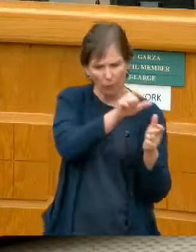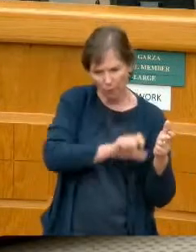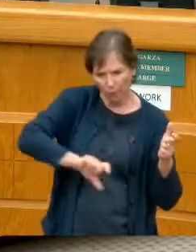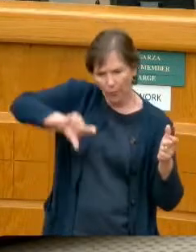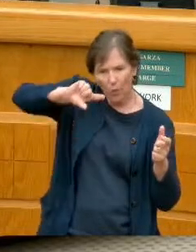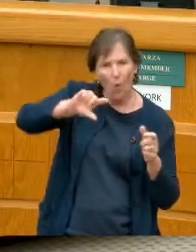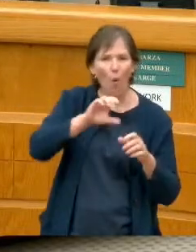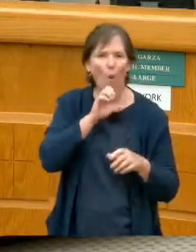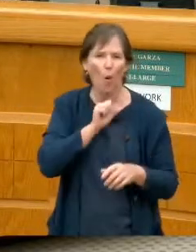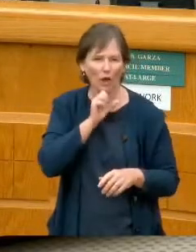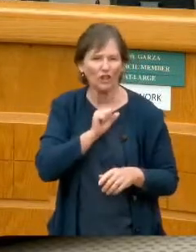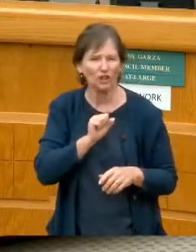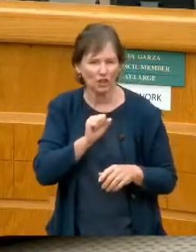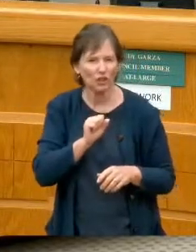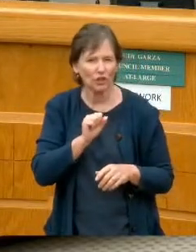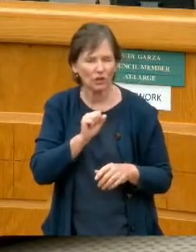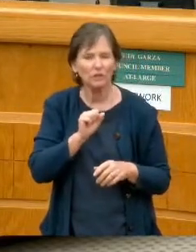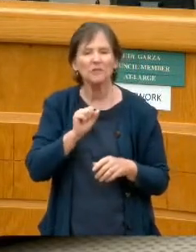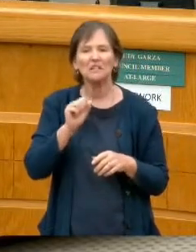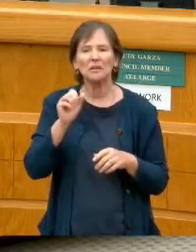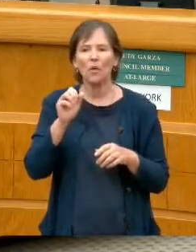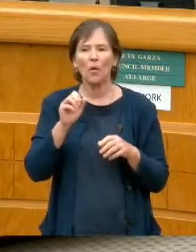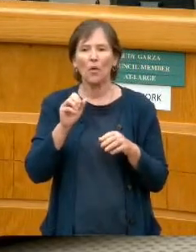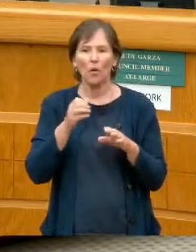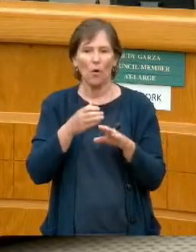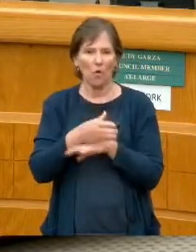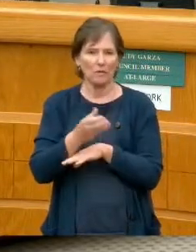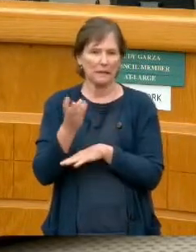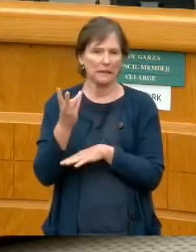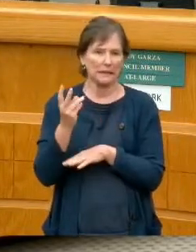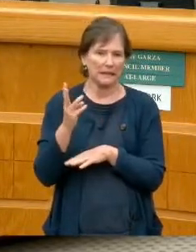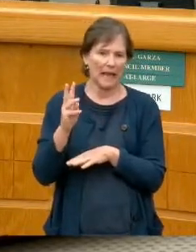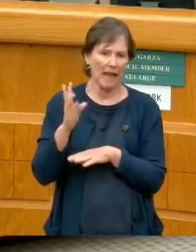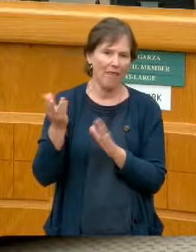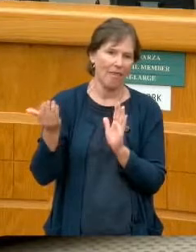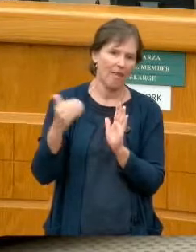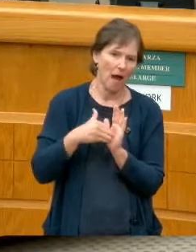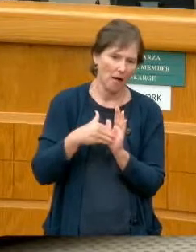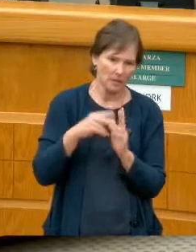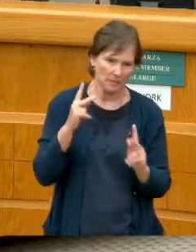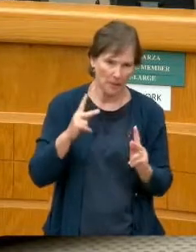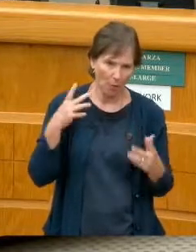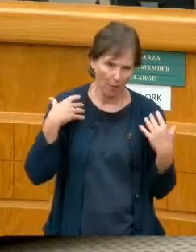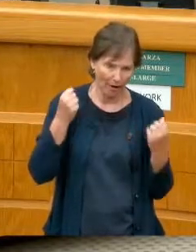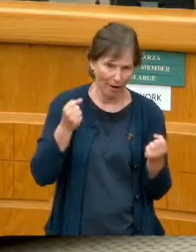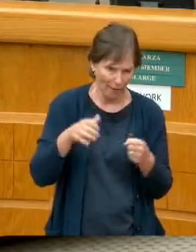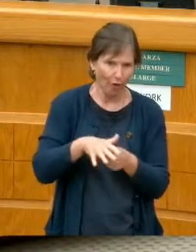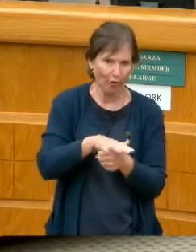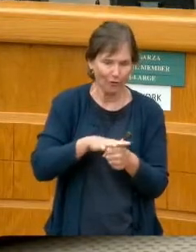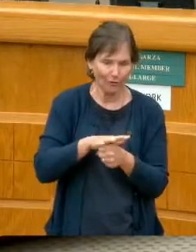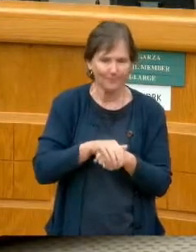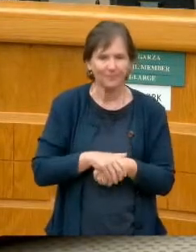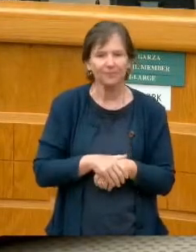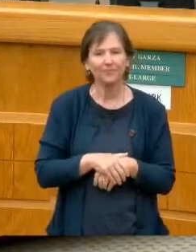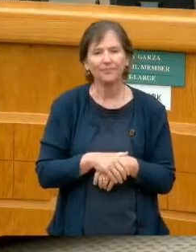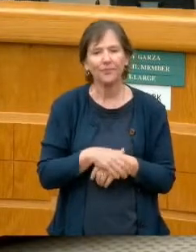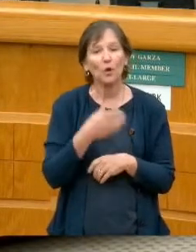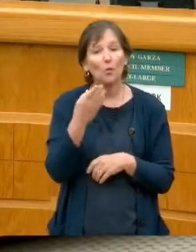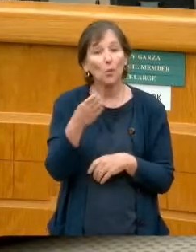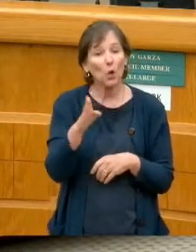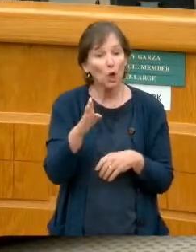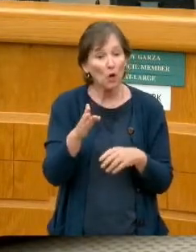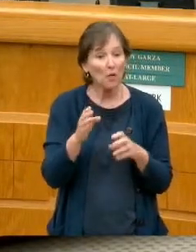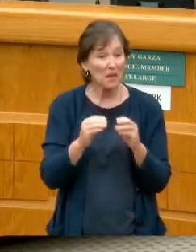16,000 persons, 16,204. And then the blue, the number of active cases in our community is still